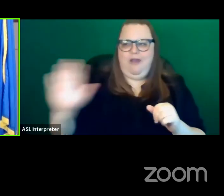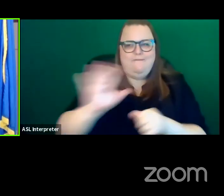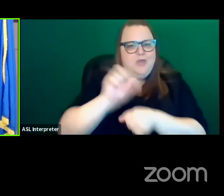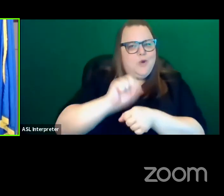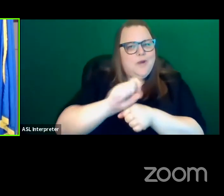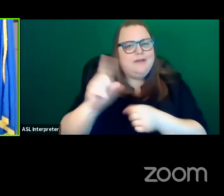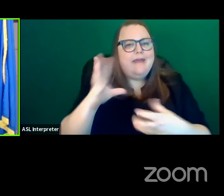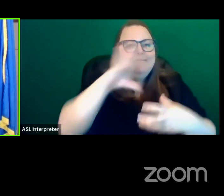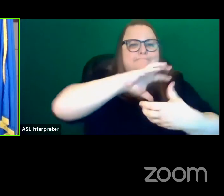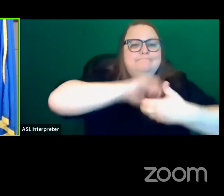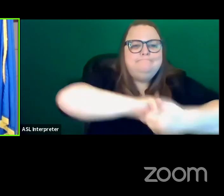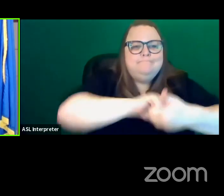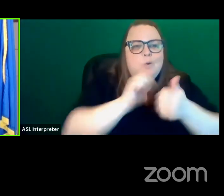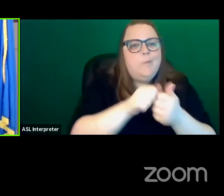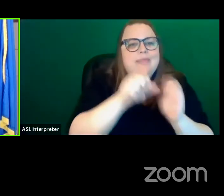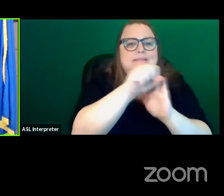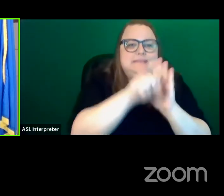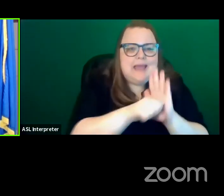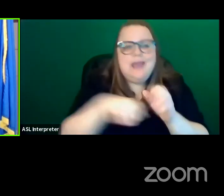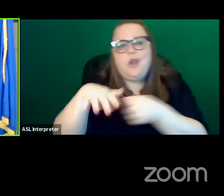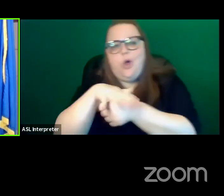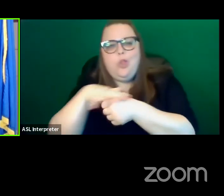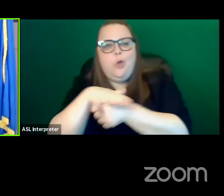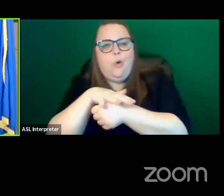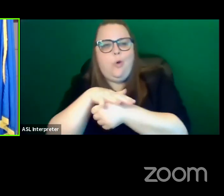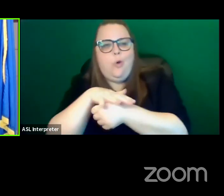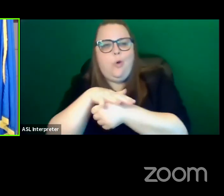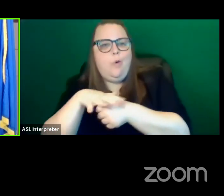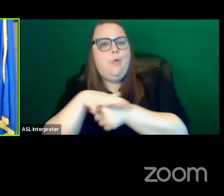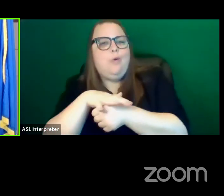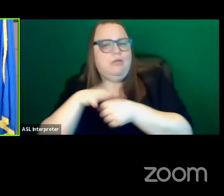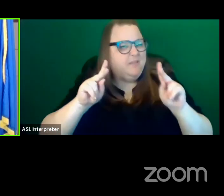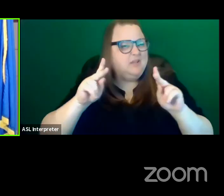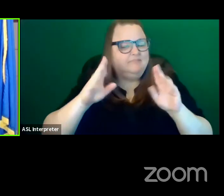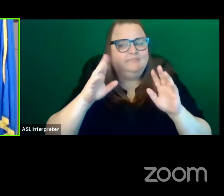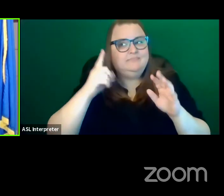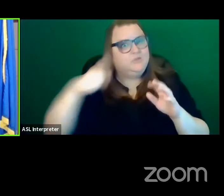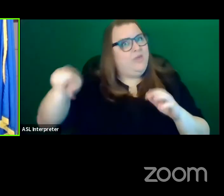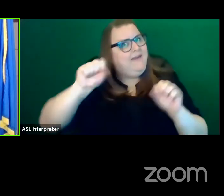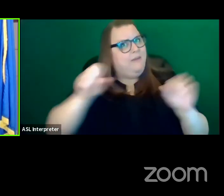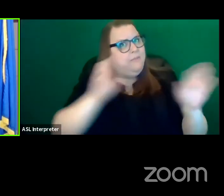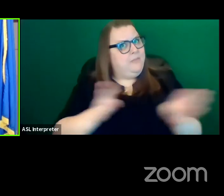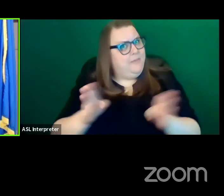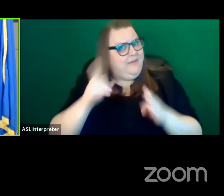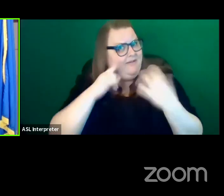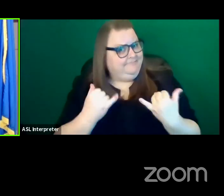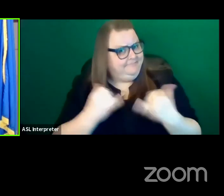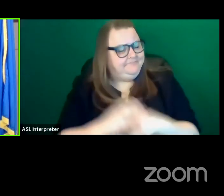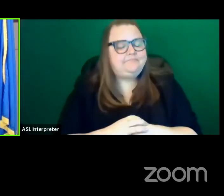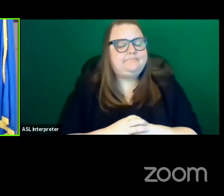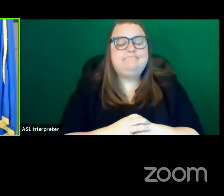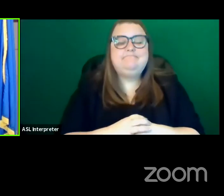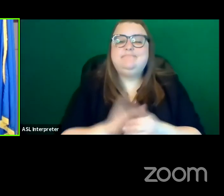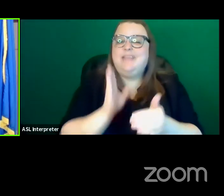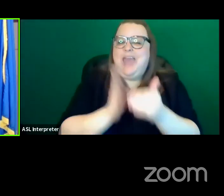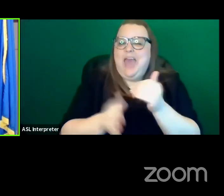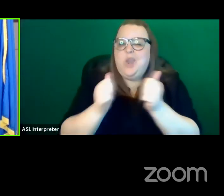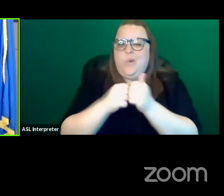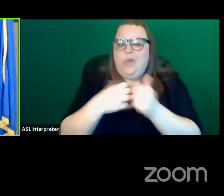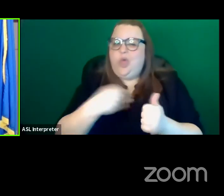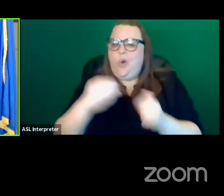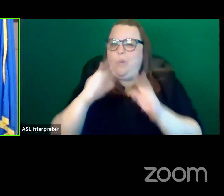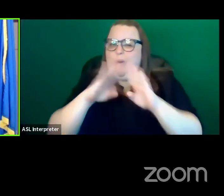prepared for this moment. I want to conclude with one more quote from this week's White House report, an important message that